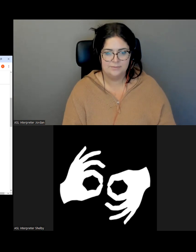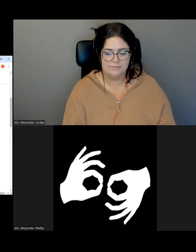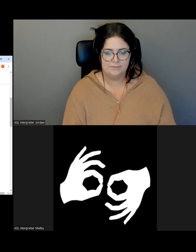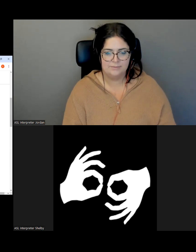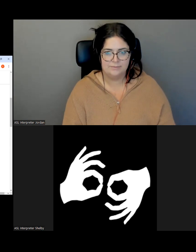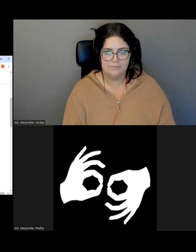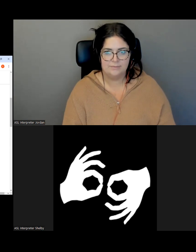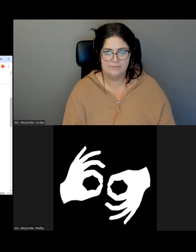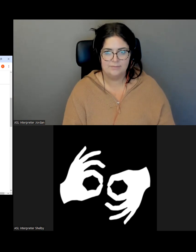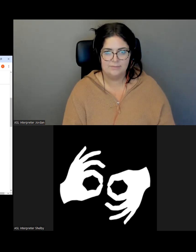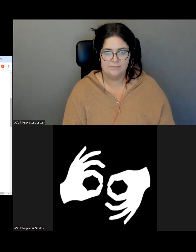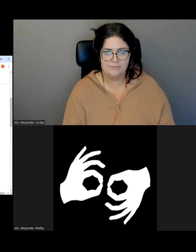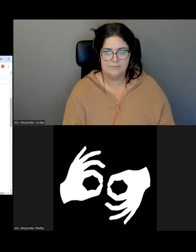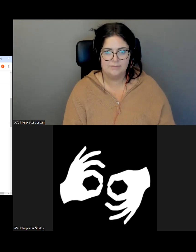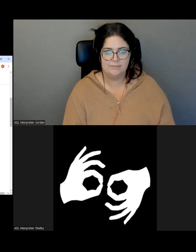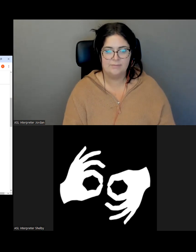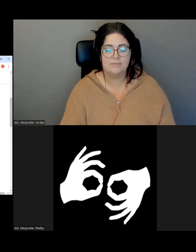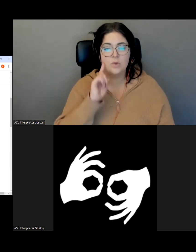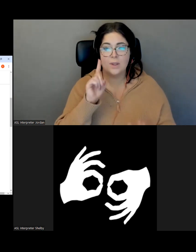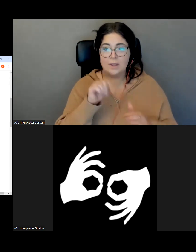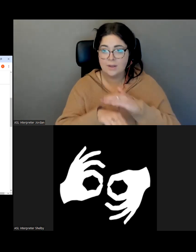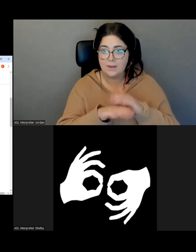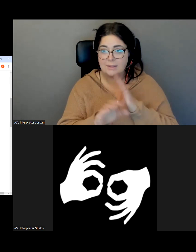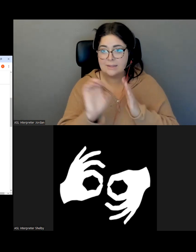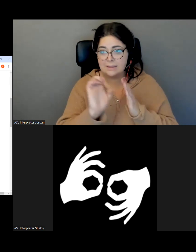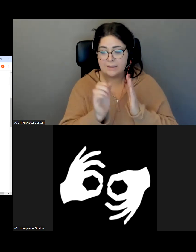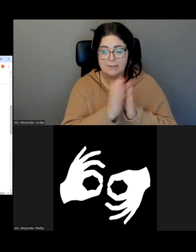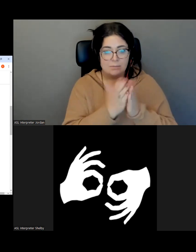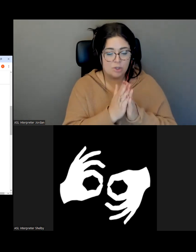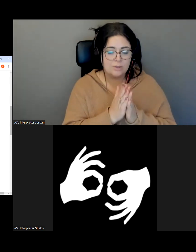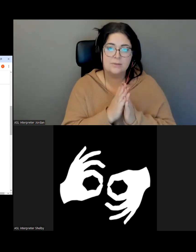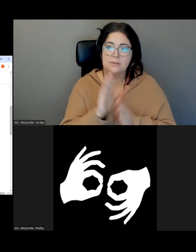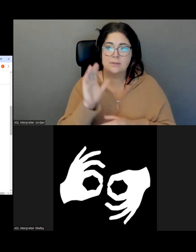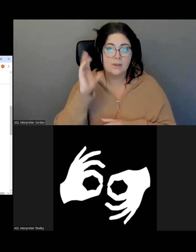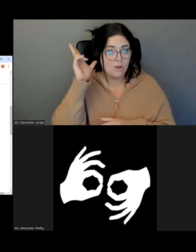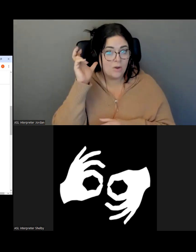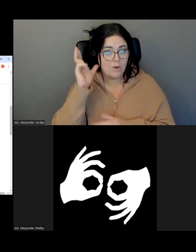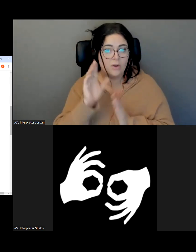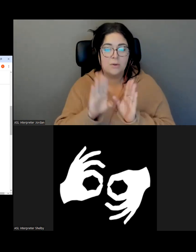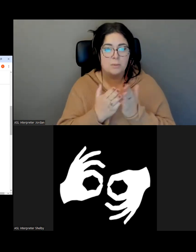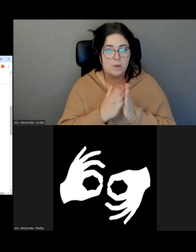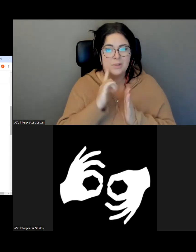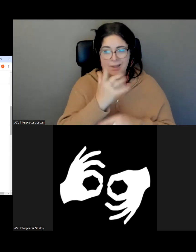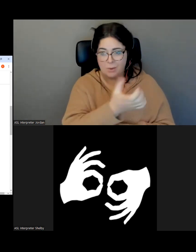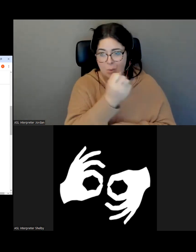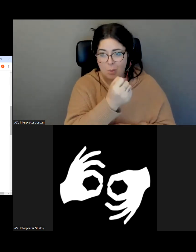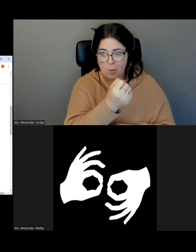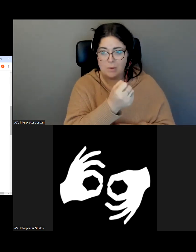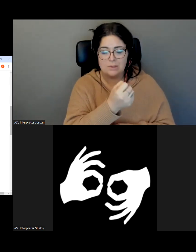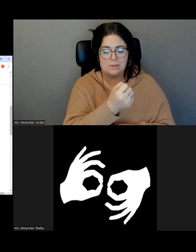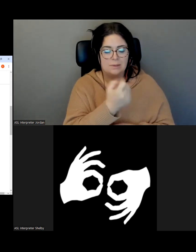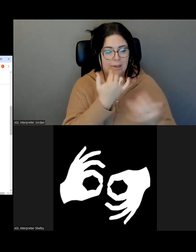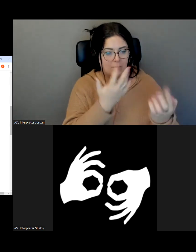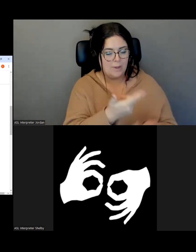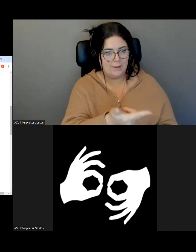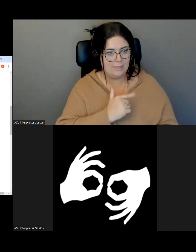or Tumblebooks, where I can access ebooks and audiobooks as well. Place holds on those. I can also access e-newspapers